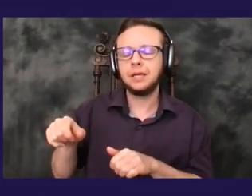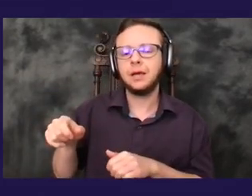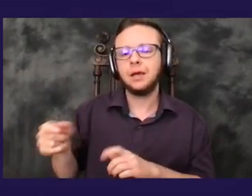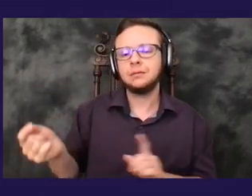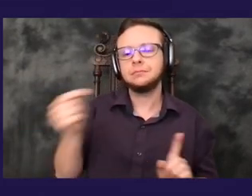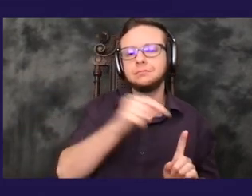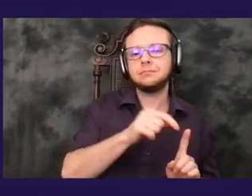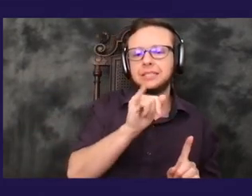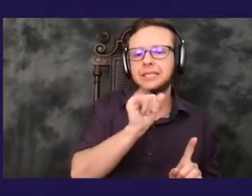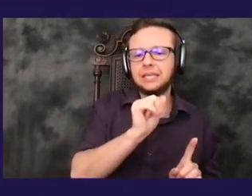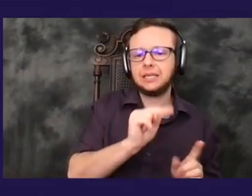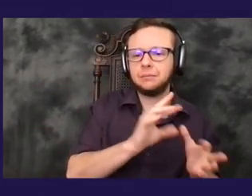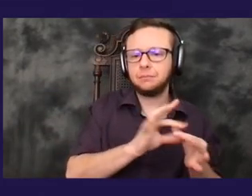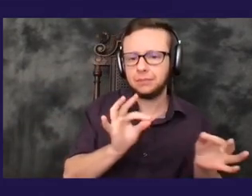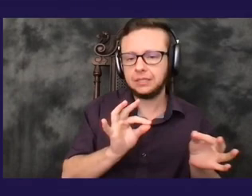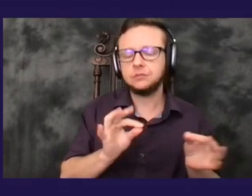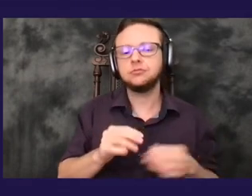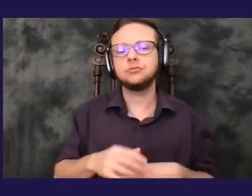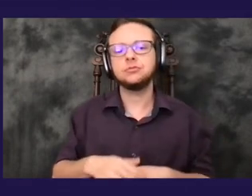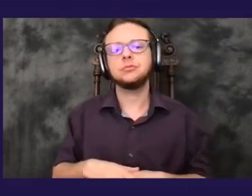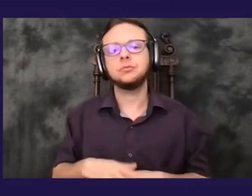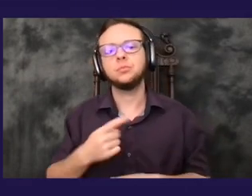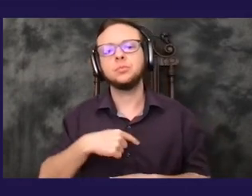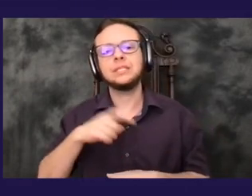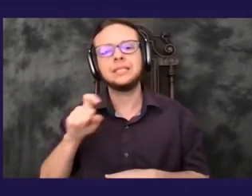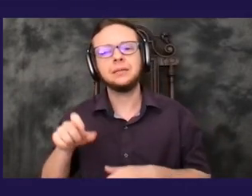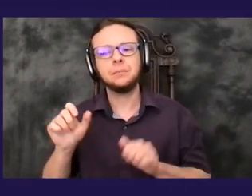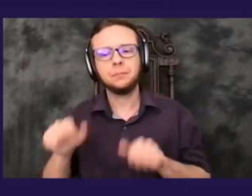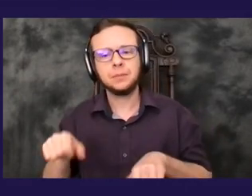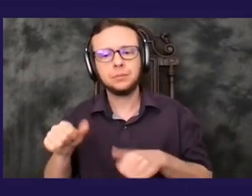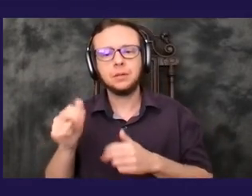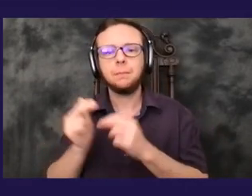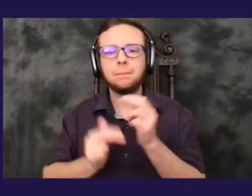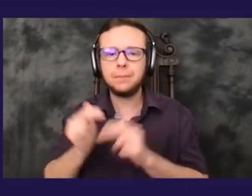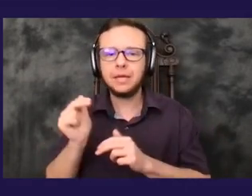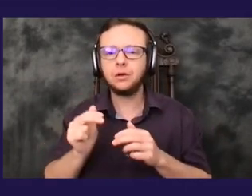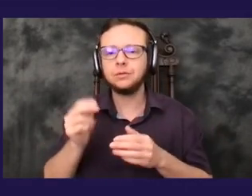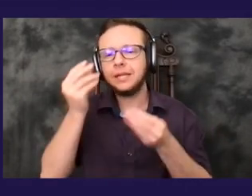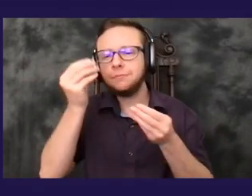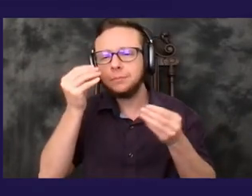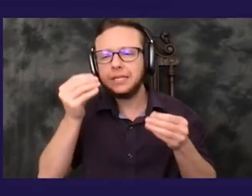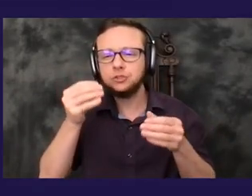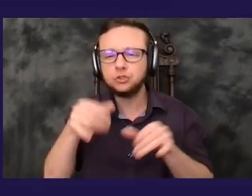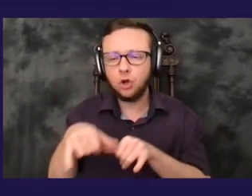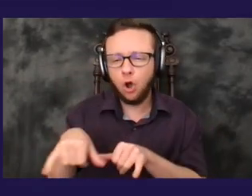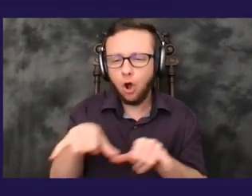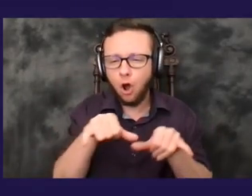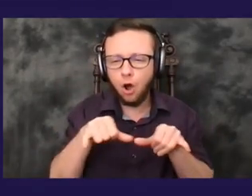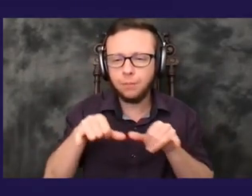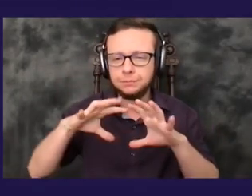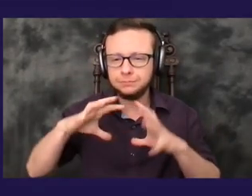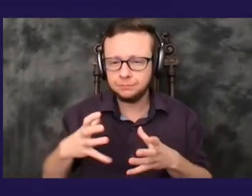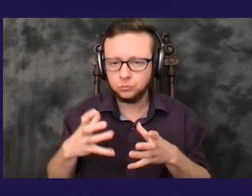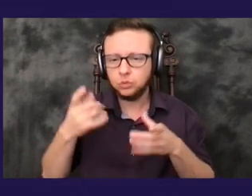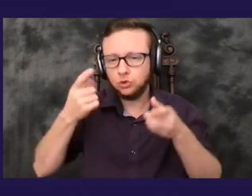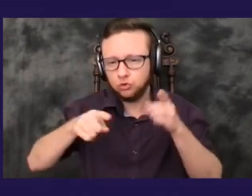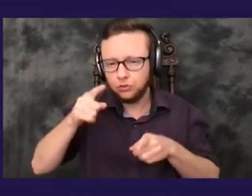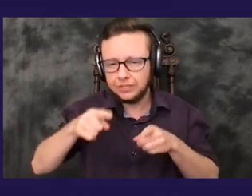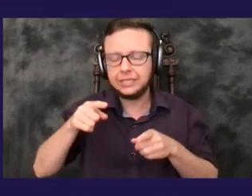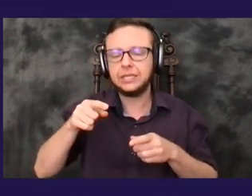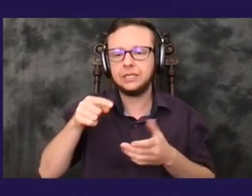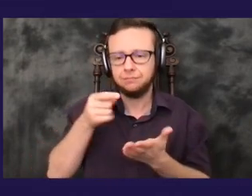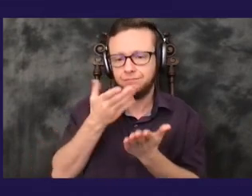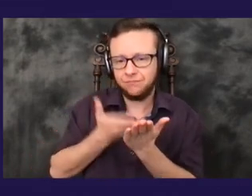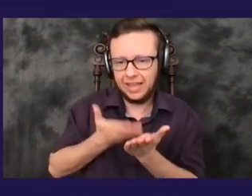talking about earlier, we need to be able to build a bit of an information commons where we all agree this is at least the facts. And